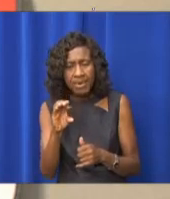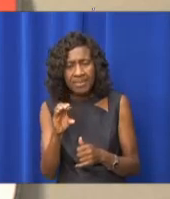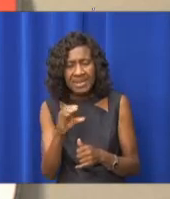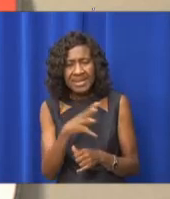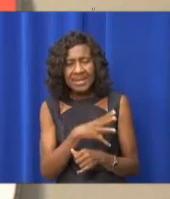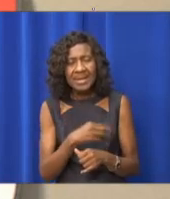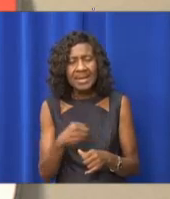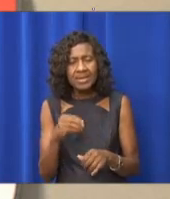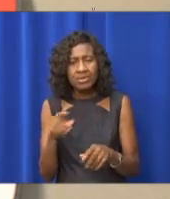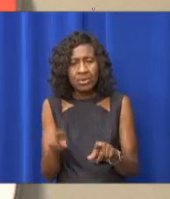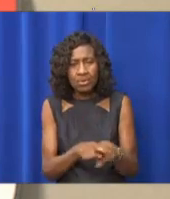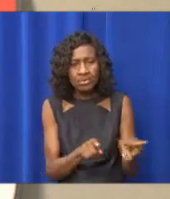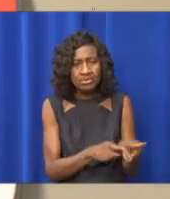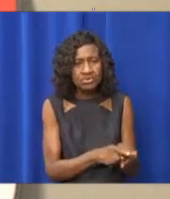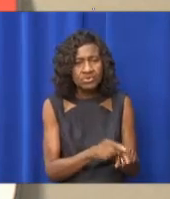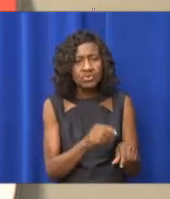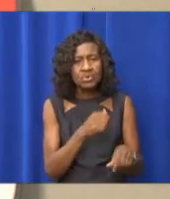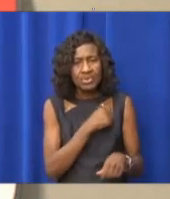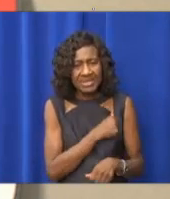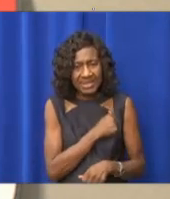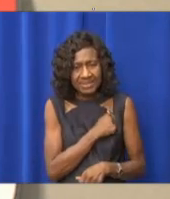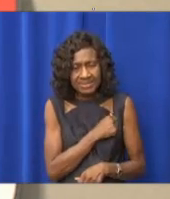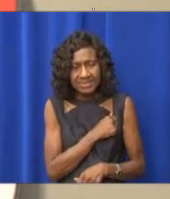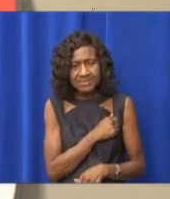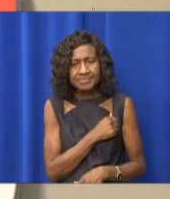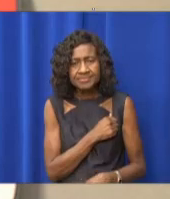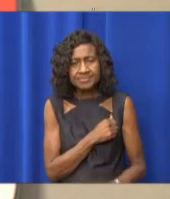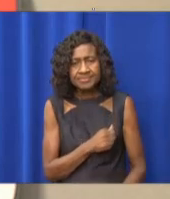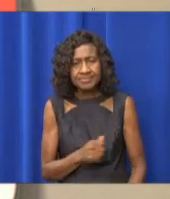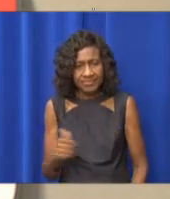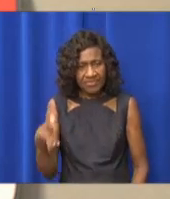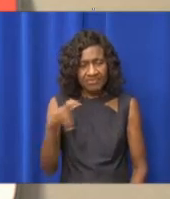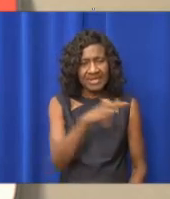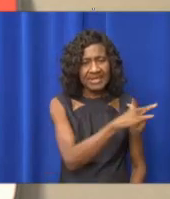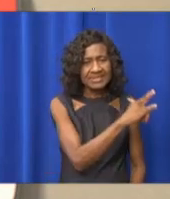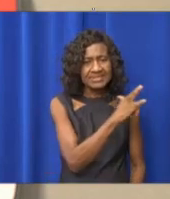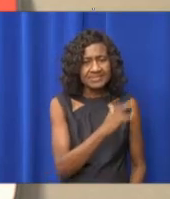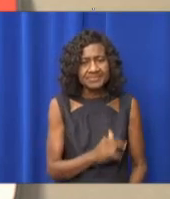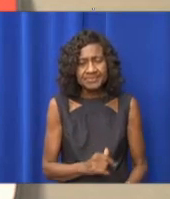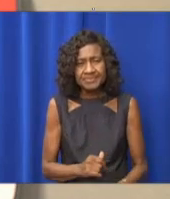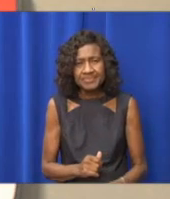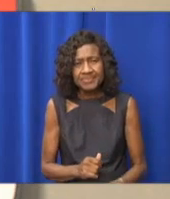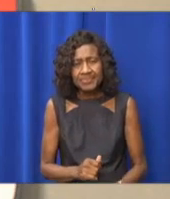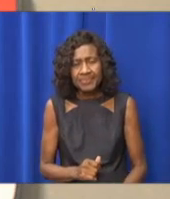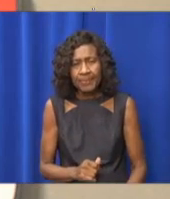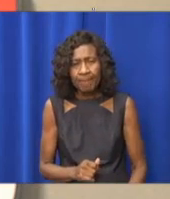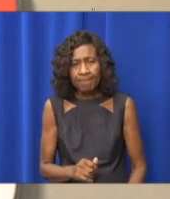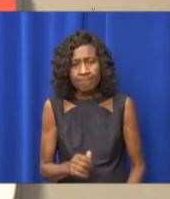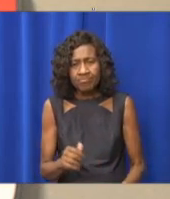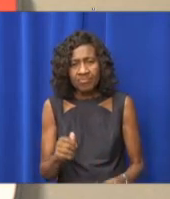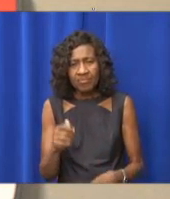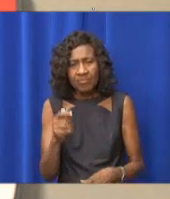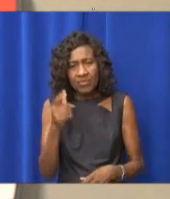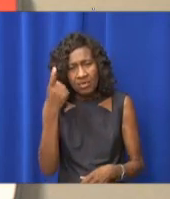on the 22nd, which we've spoken about before. And one other point of detail, for the Miami flights, there will be about